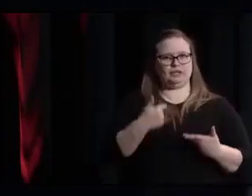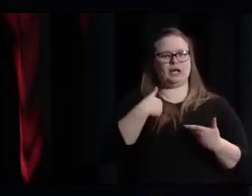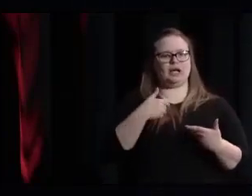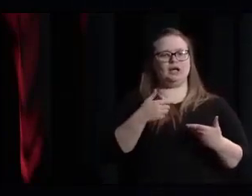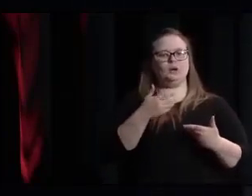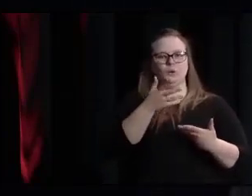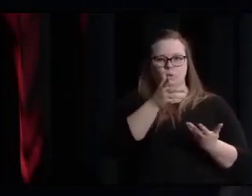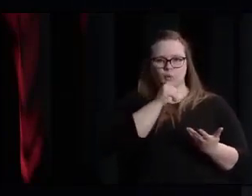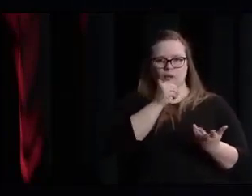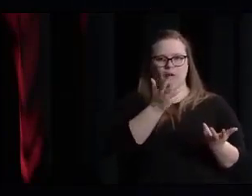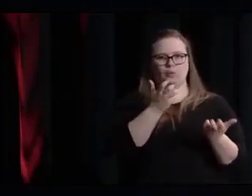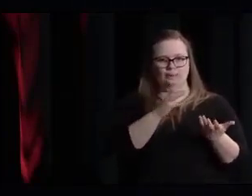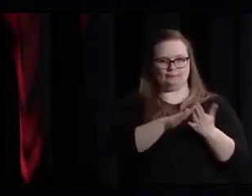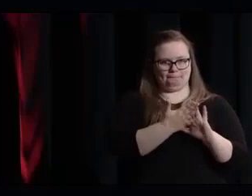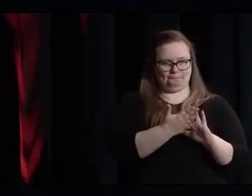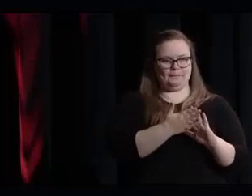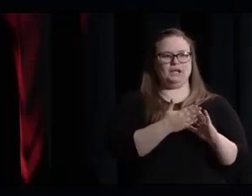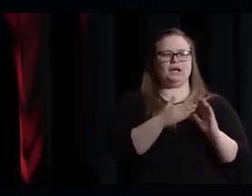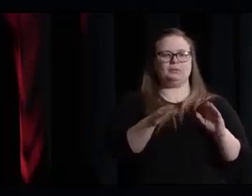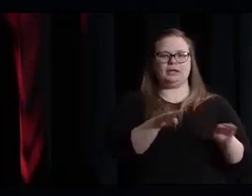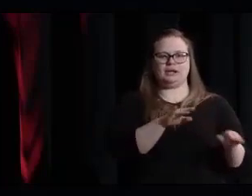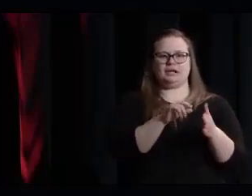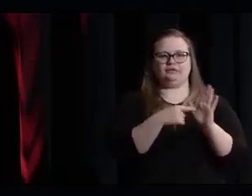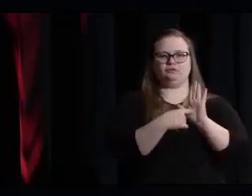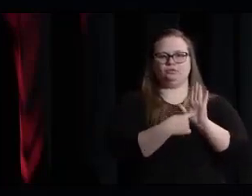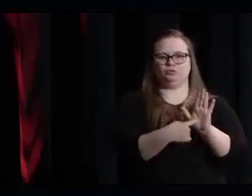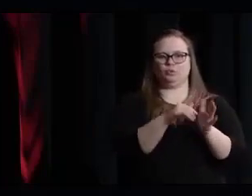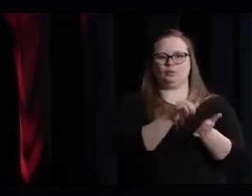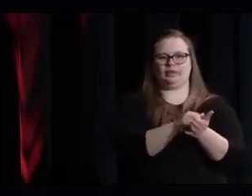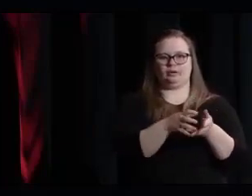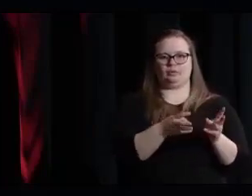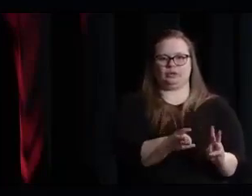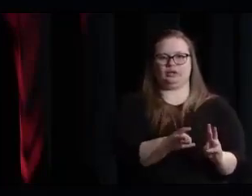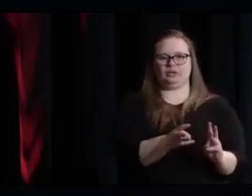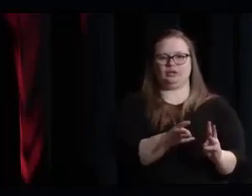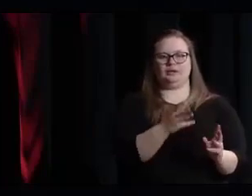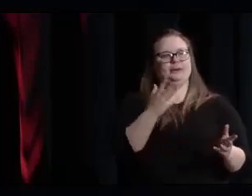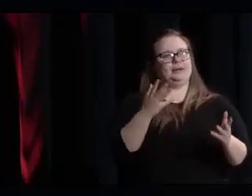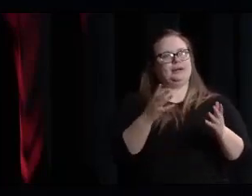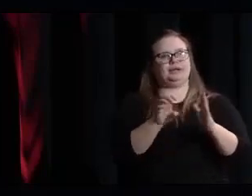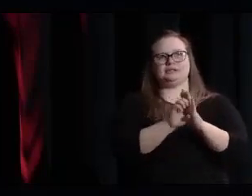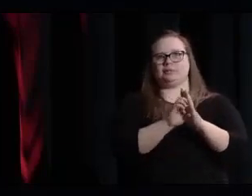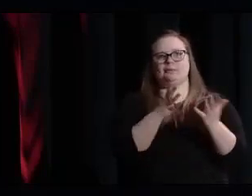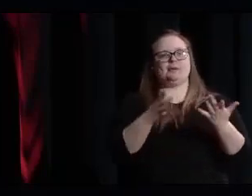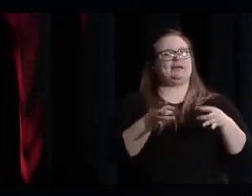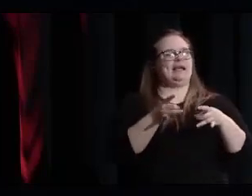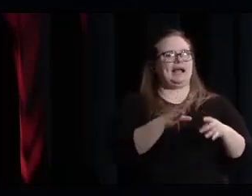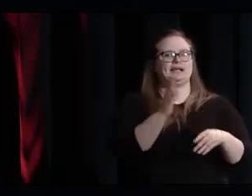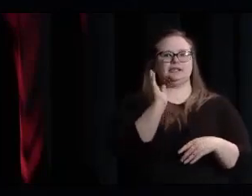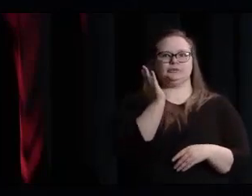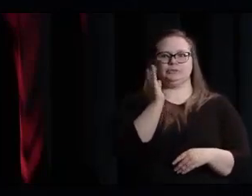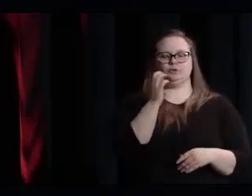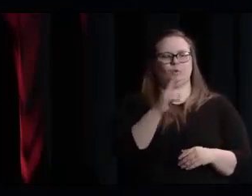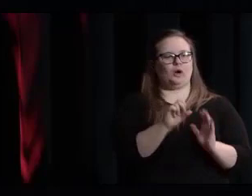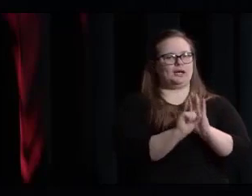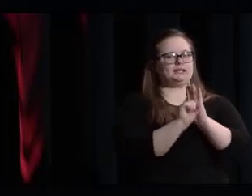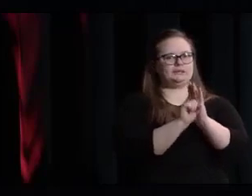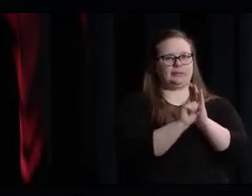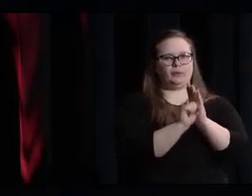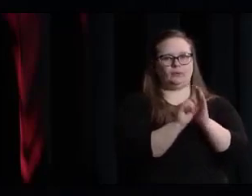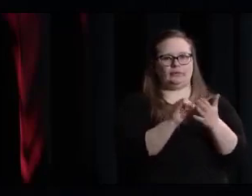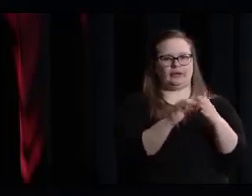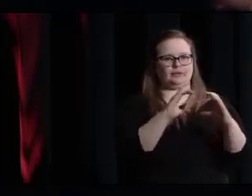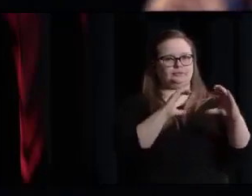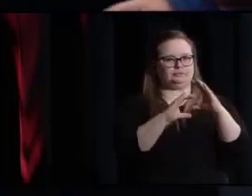certain way that shows that and demonstrates that. What is an example? Maybe hate speech. Maybe a symbol that signals and